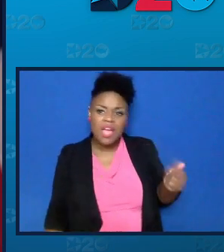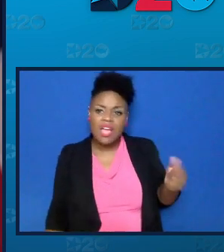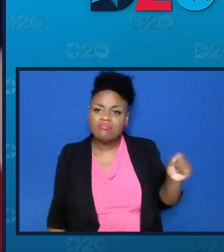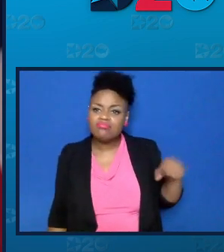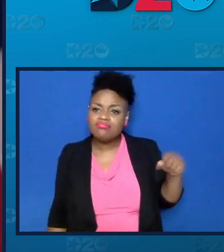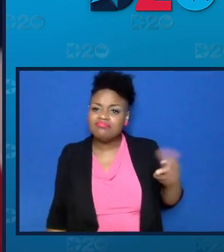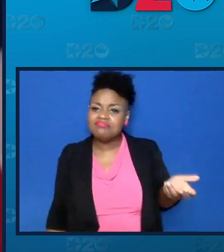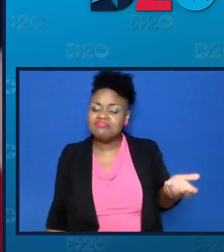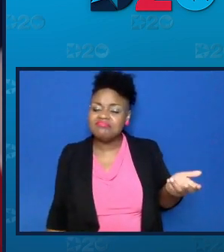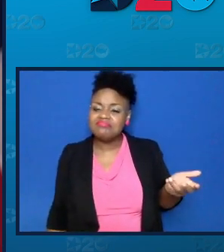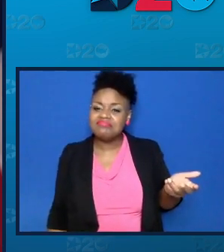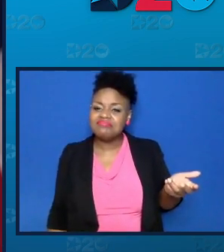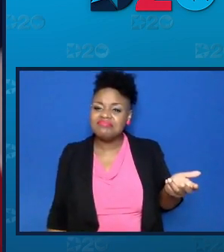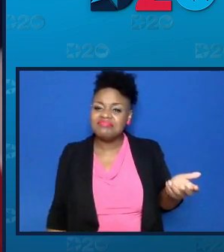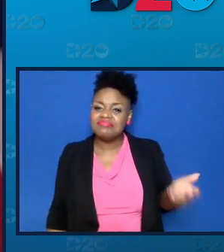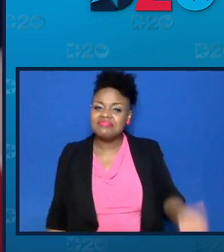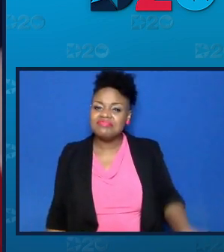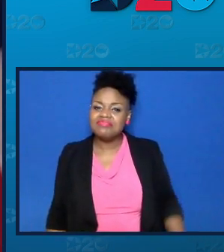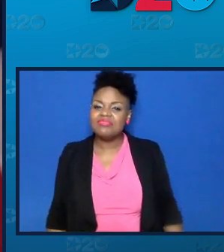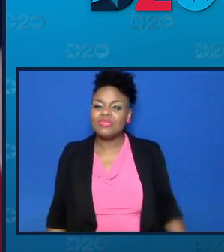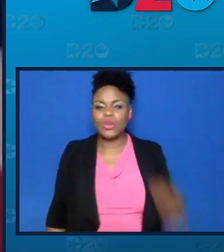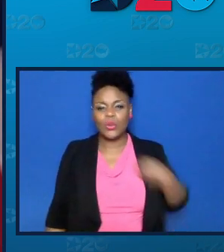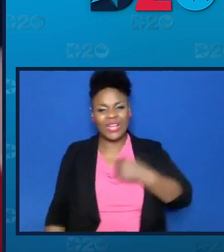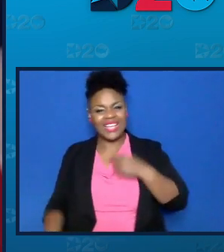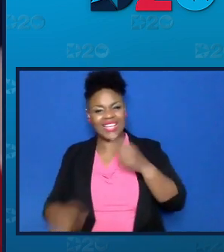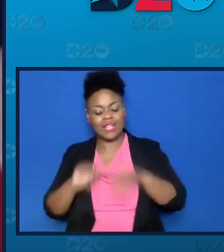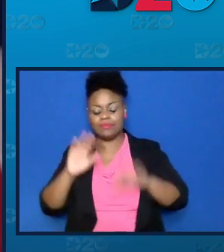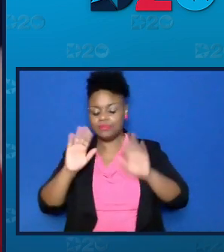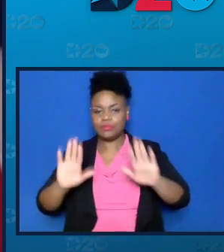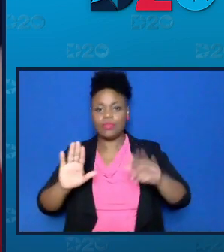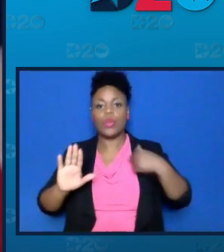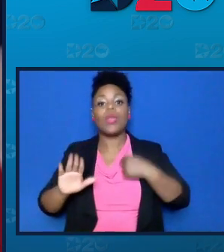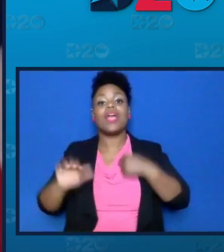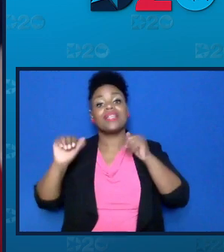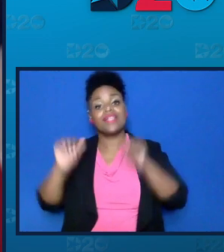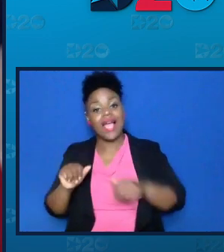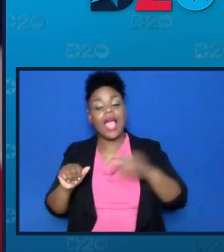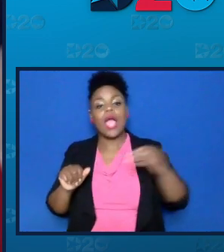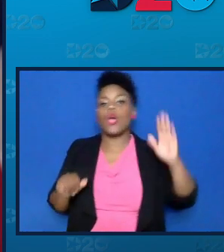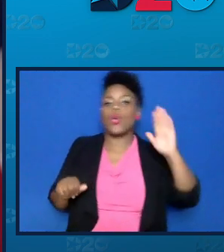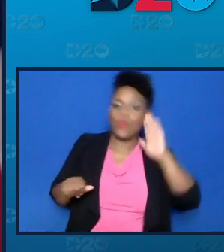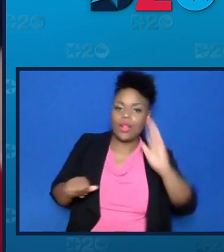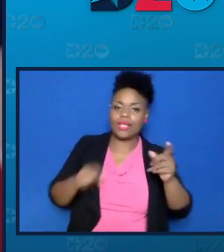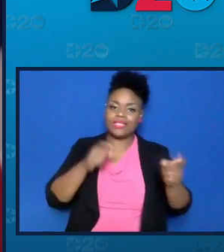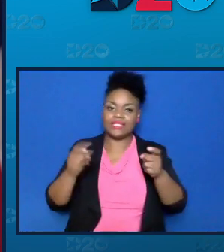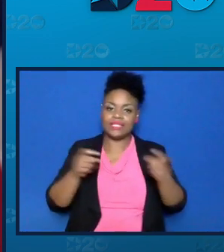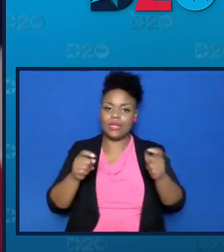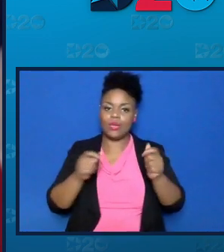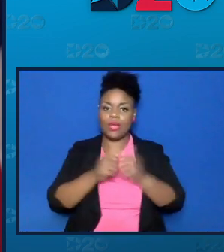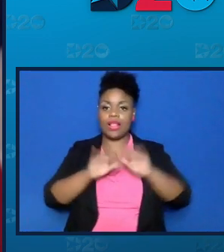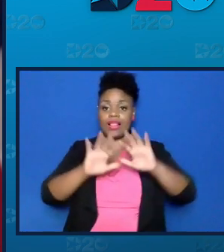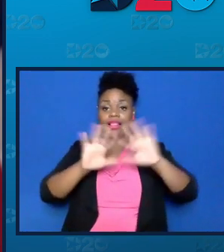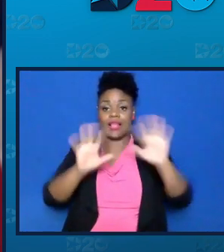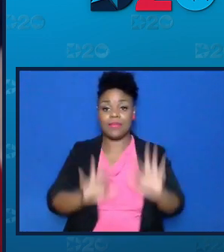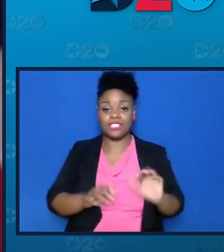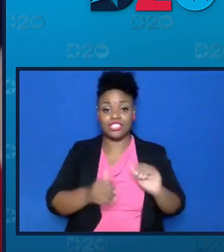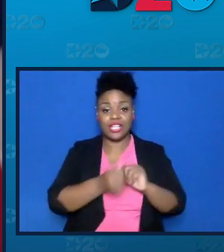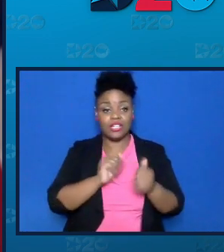We can and we will deal with climate change. It's not only a crisis, it's an enormous